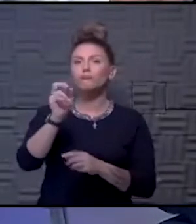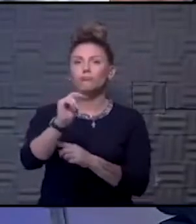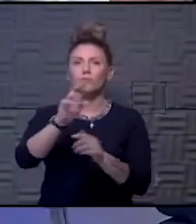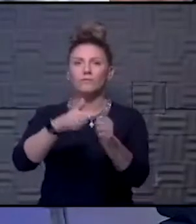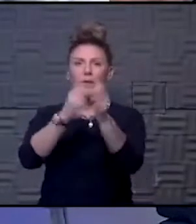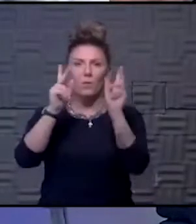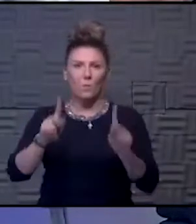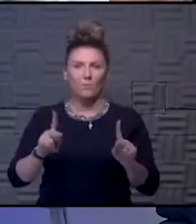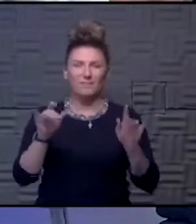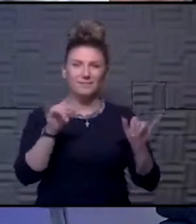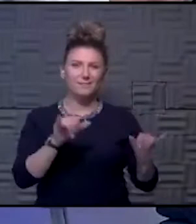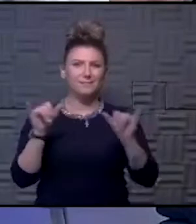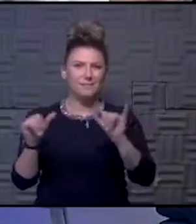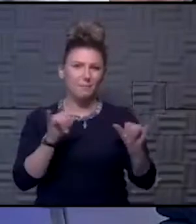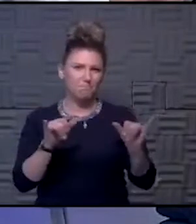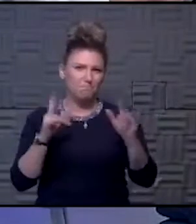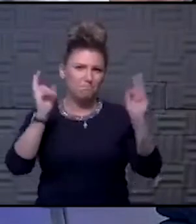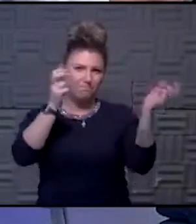question. It's in the same